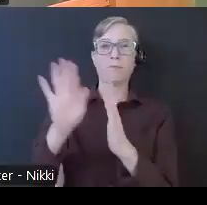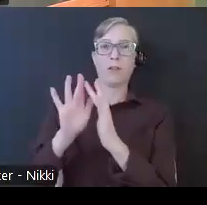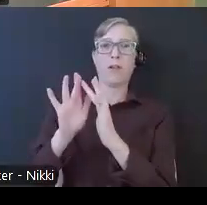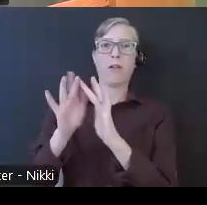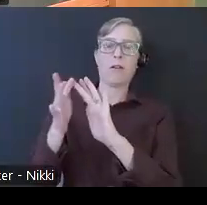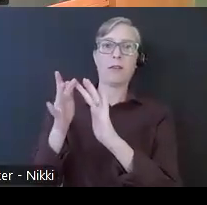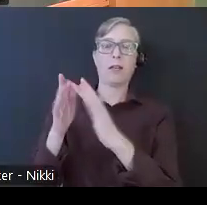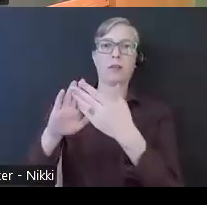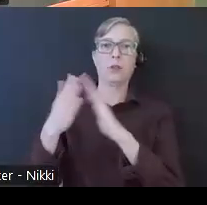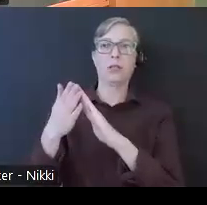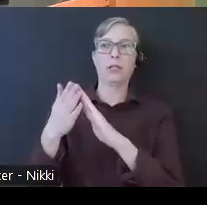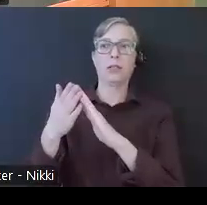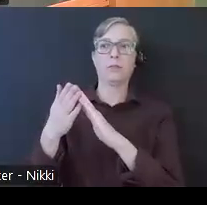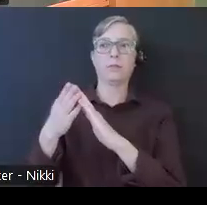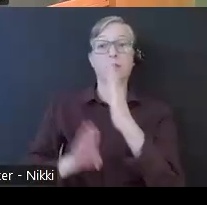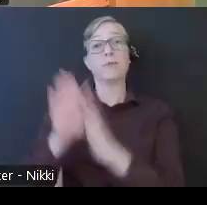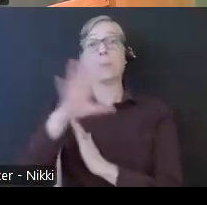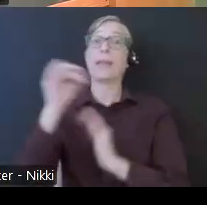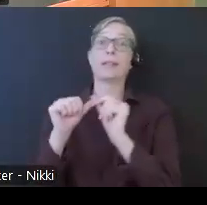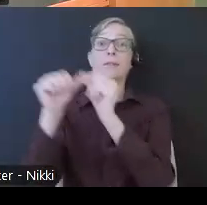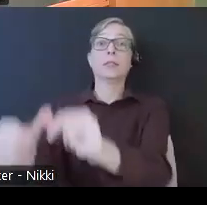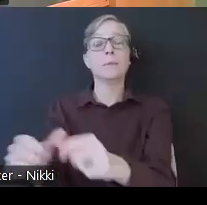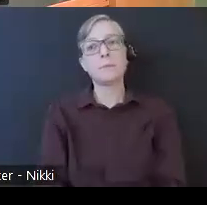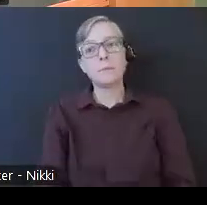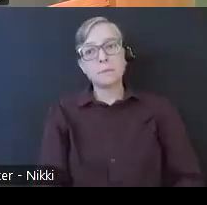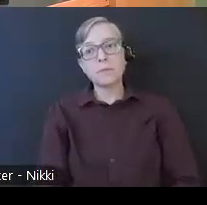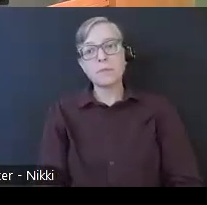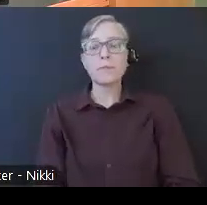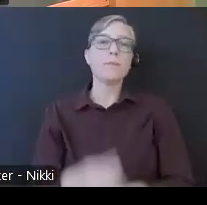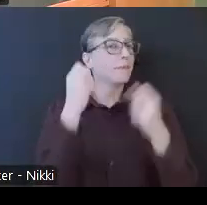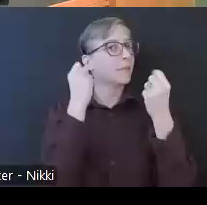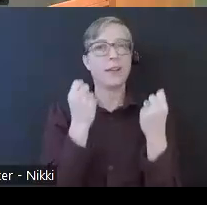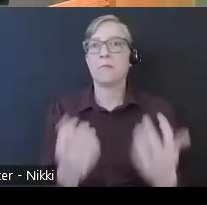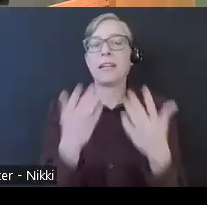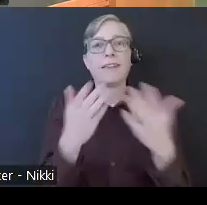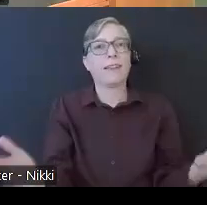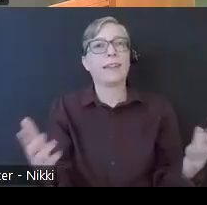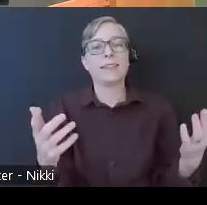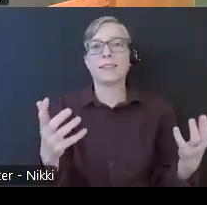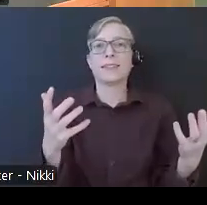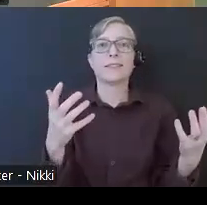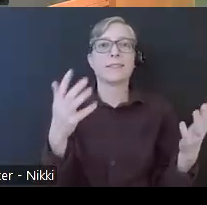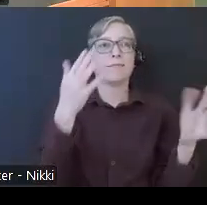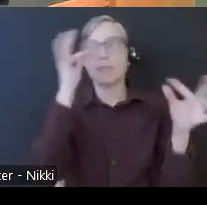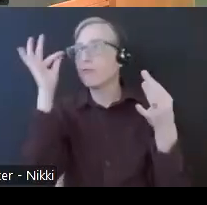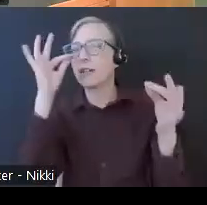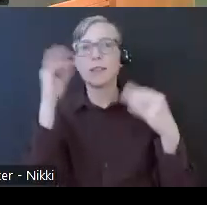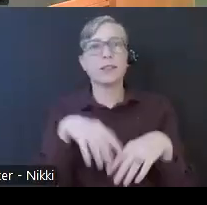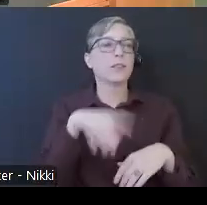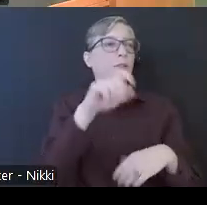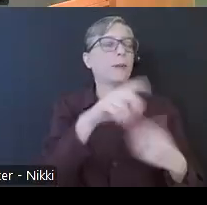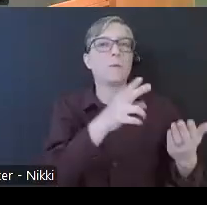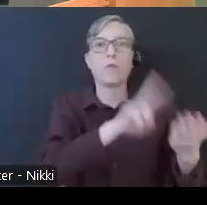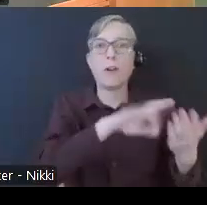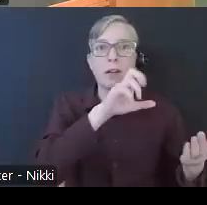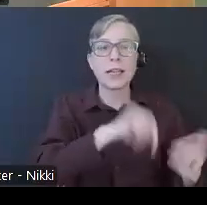it. There's competing demands, as you know, for people's attention and eyeballs. You need logins and return visits, and you